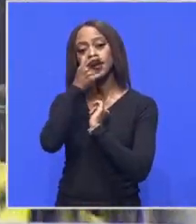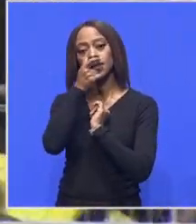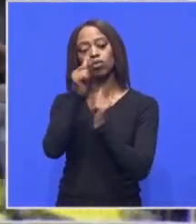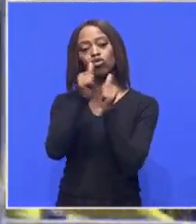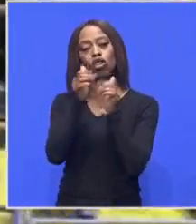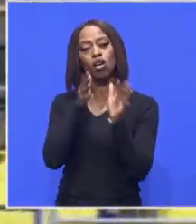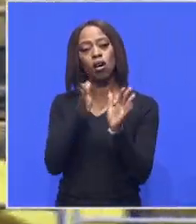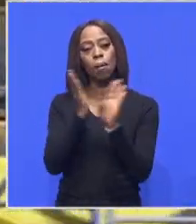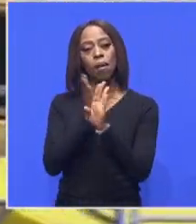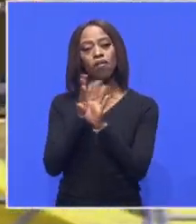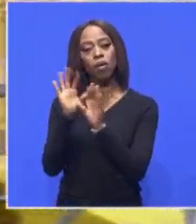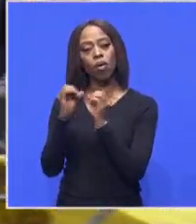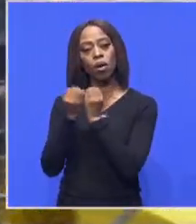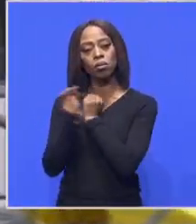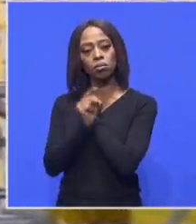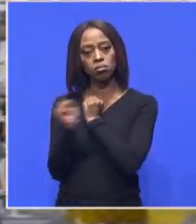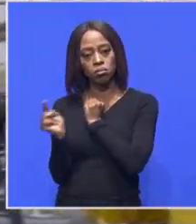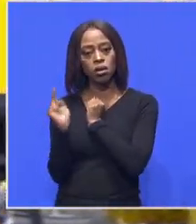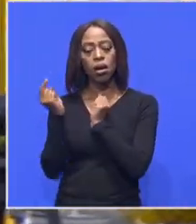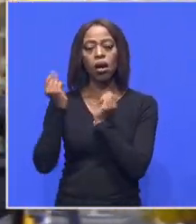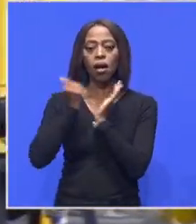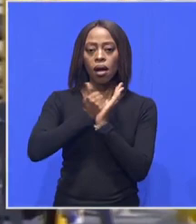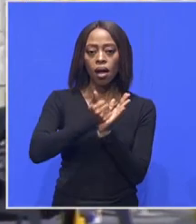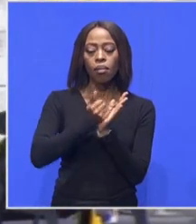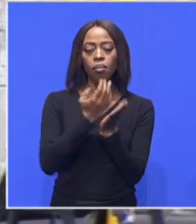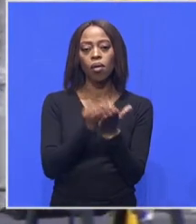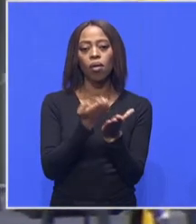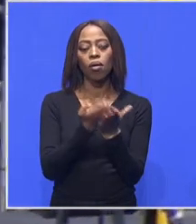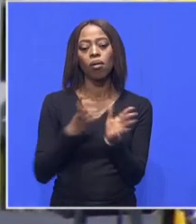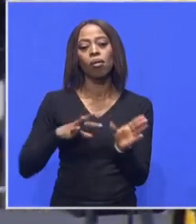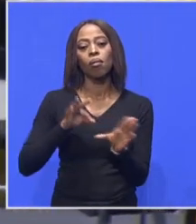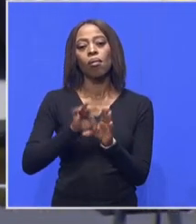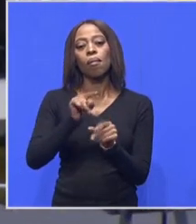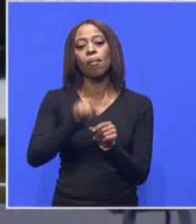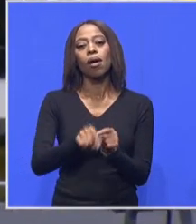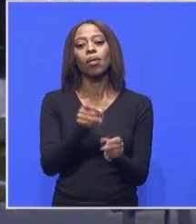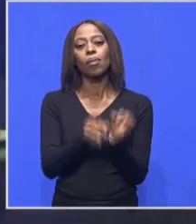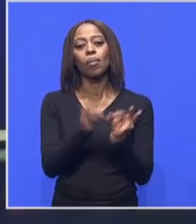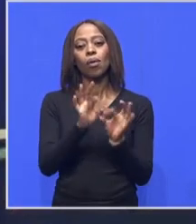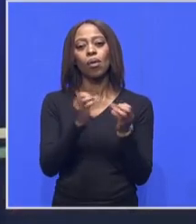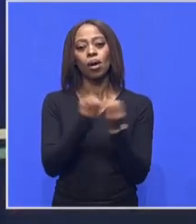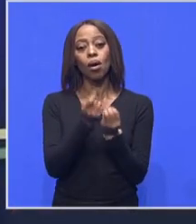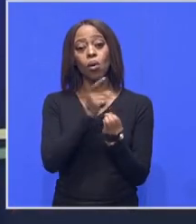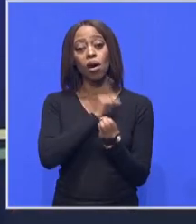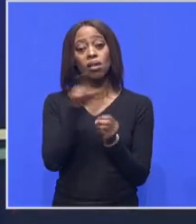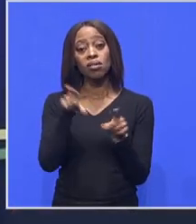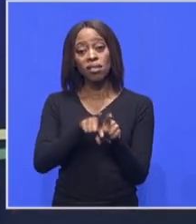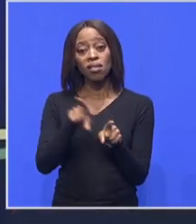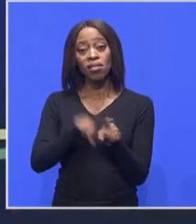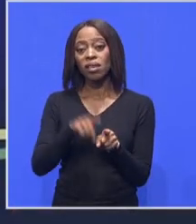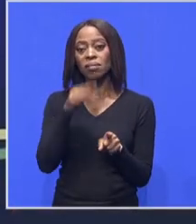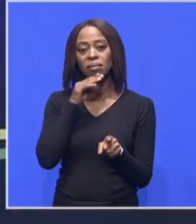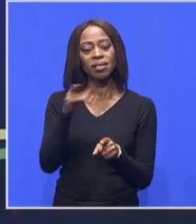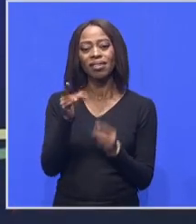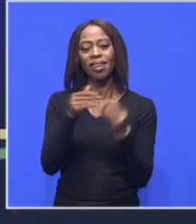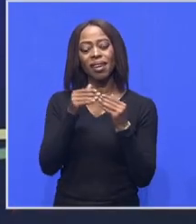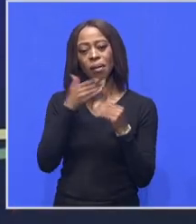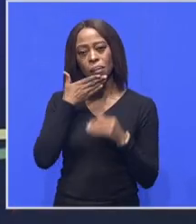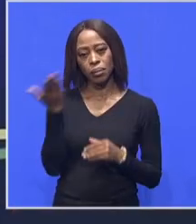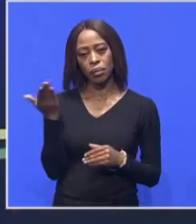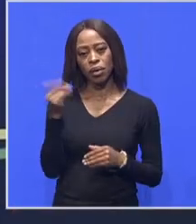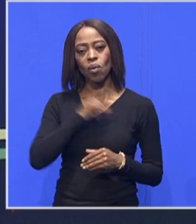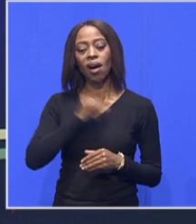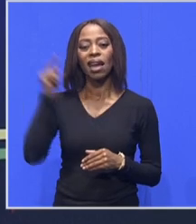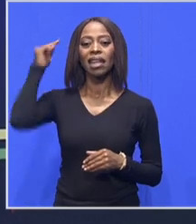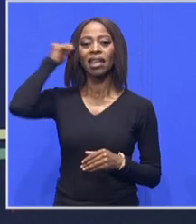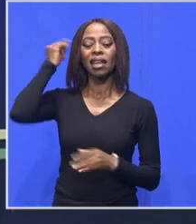of the private sector to intervene in the economic and political situations in South Africa is part and parcel of his naivety, where he thinks foreign direct investment